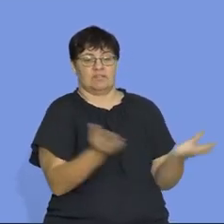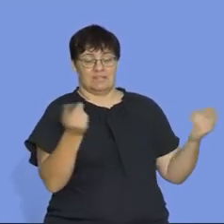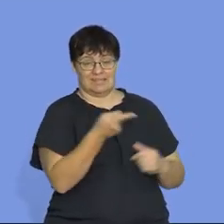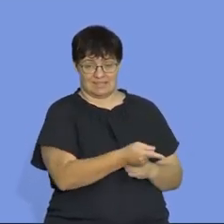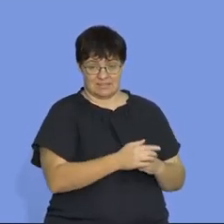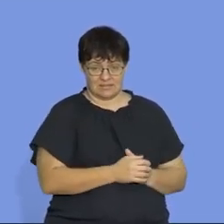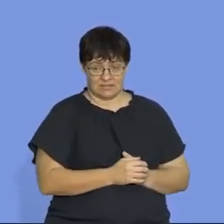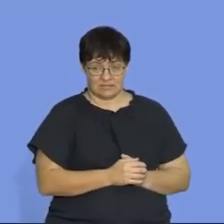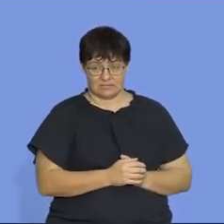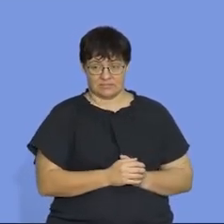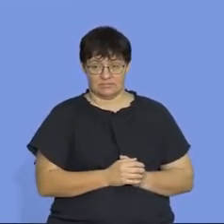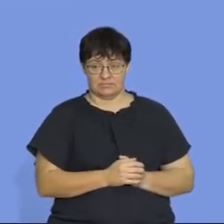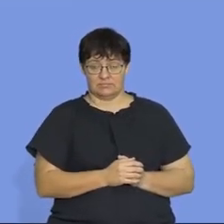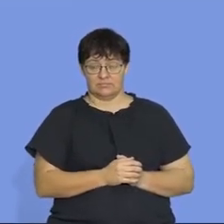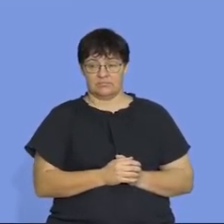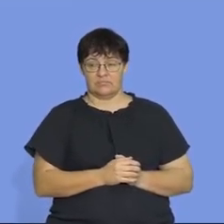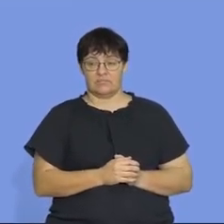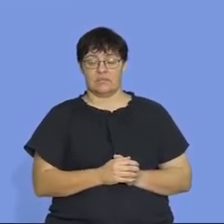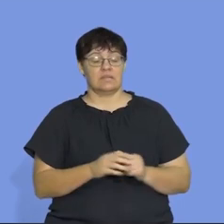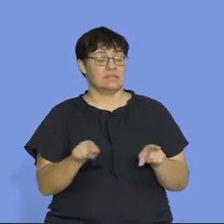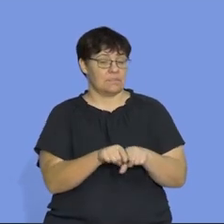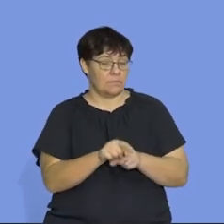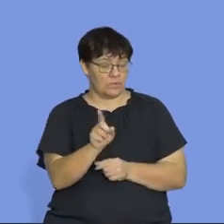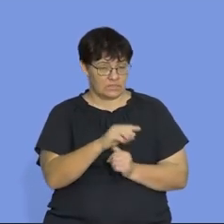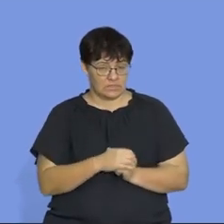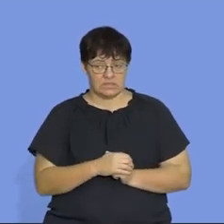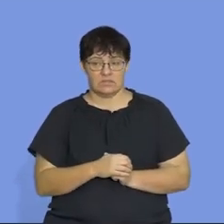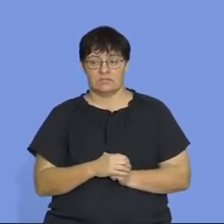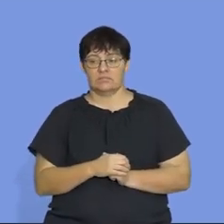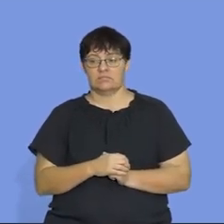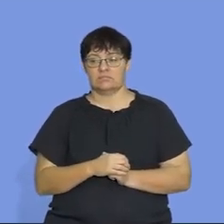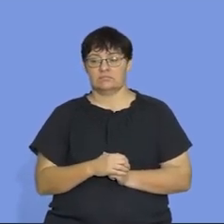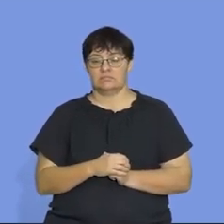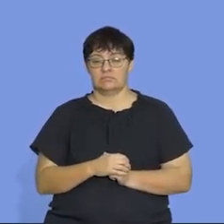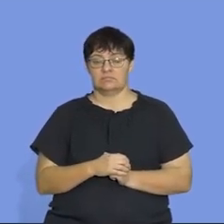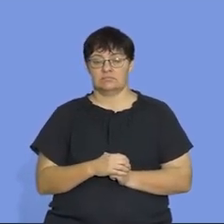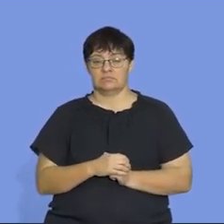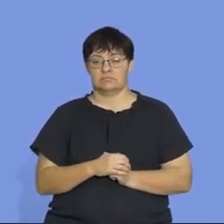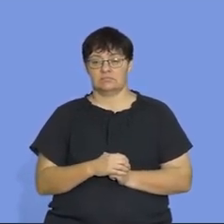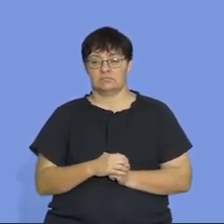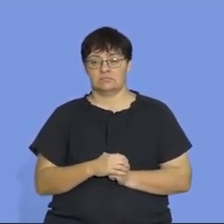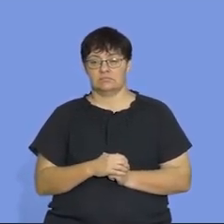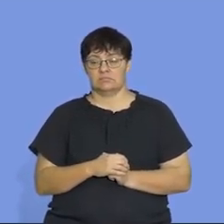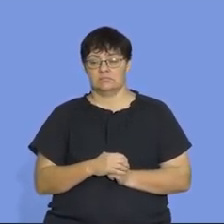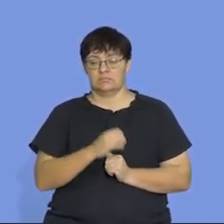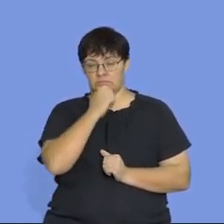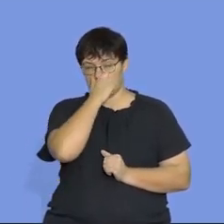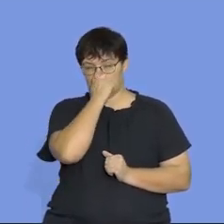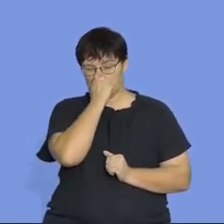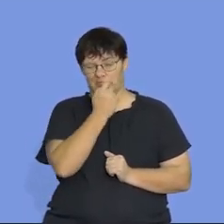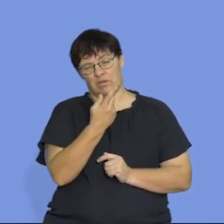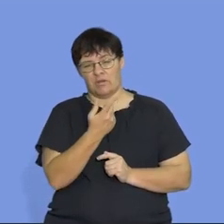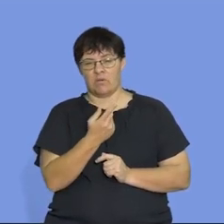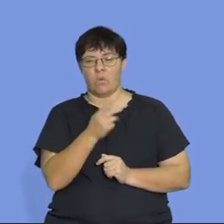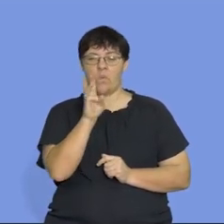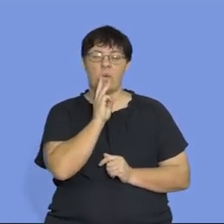released, right, is equals to, there is 2. Okay, per molecule of water, there's